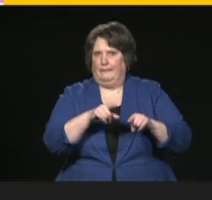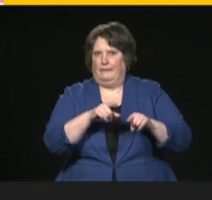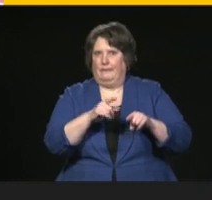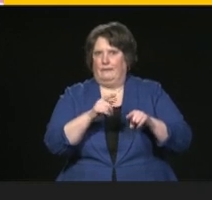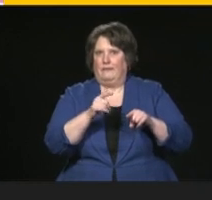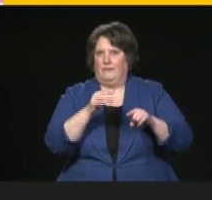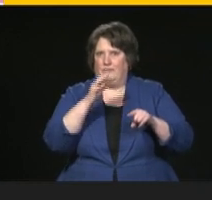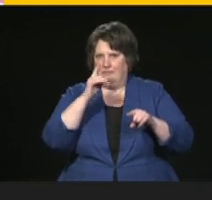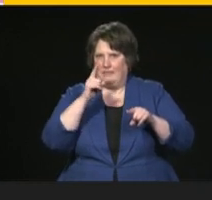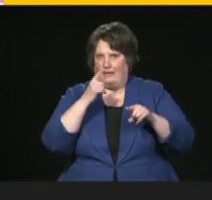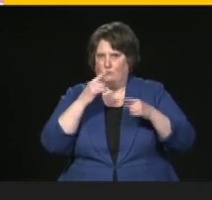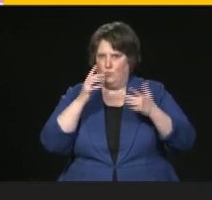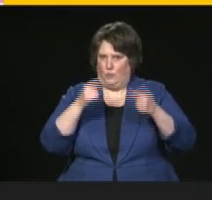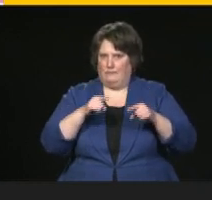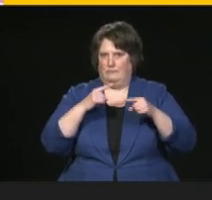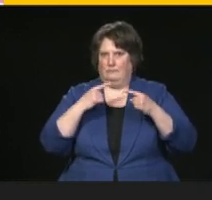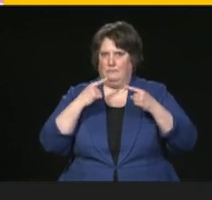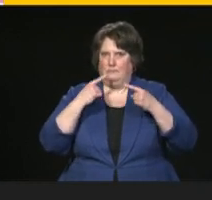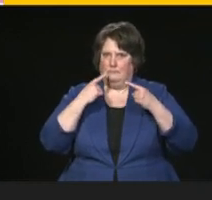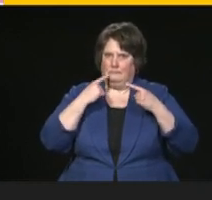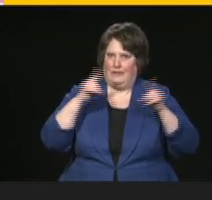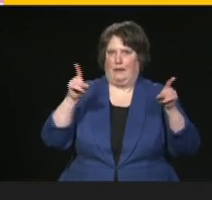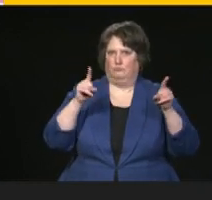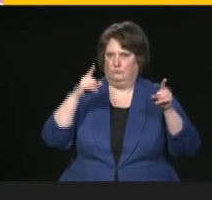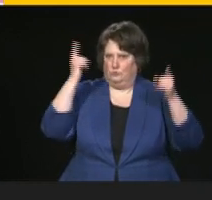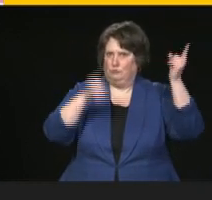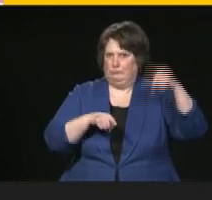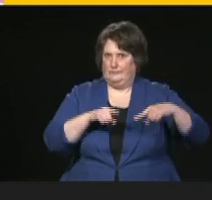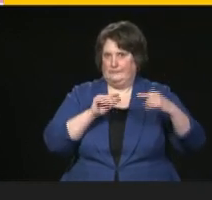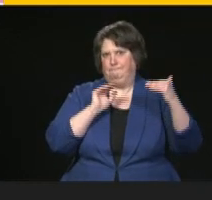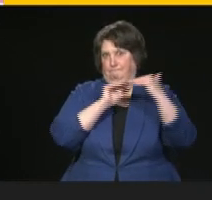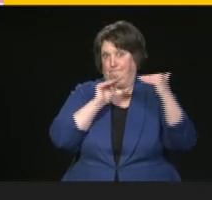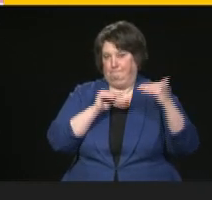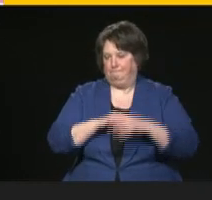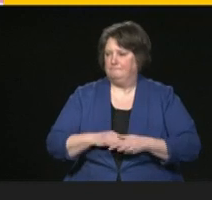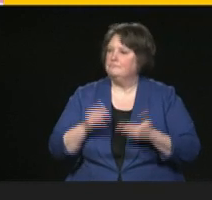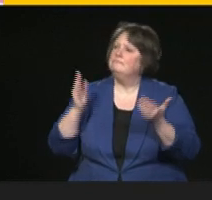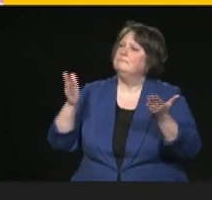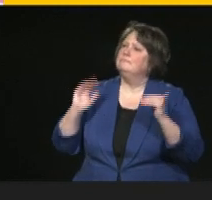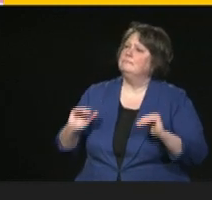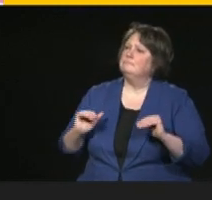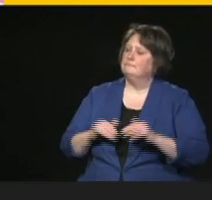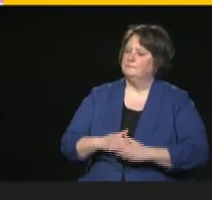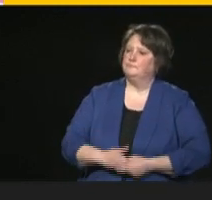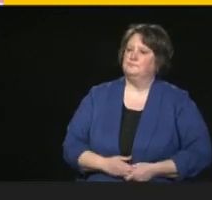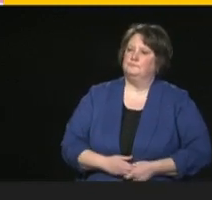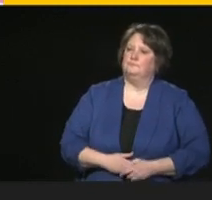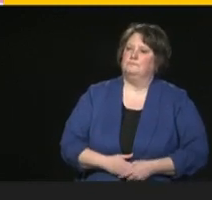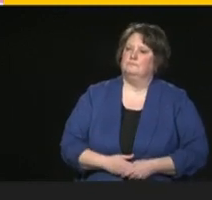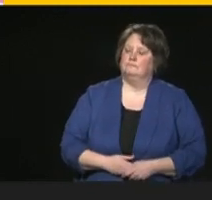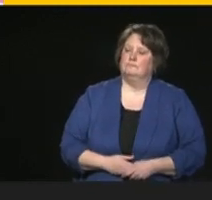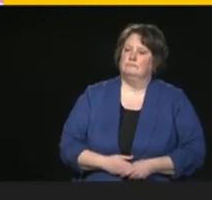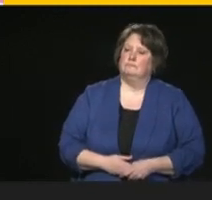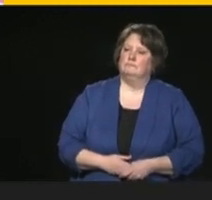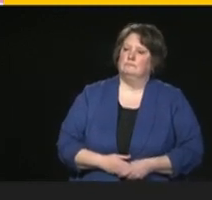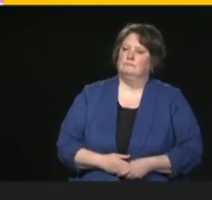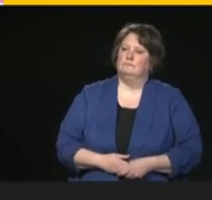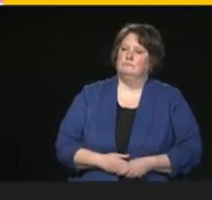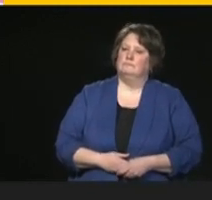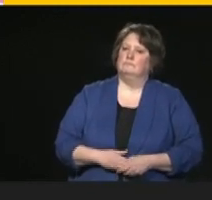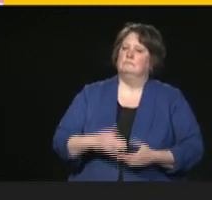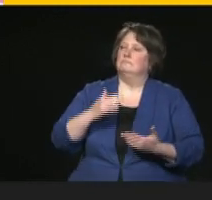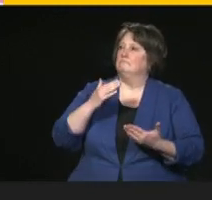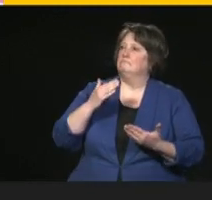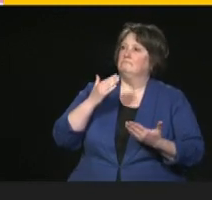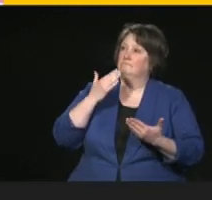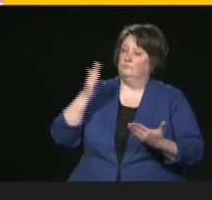you, Deputy Prime Minister. Next question on the phone, please, before we turn to the room. Thank you. Merci. Our next question. Notre prochaine question